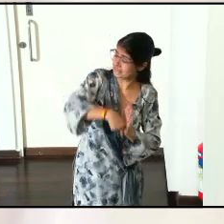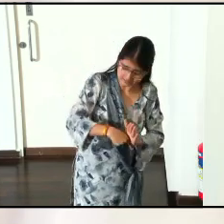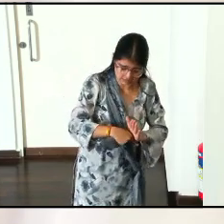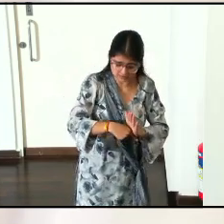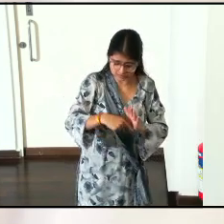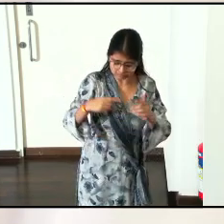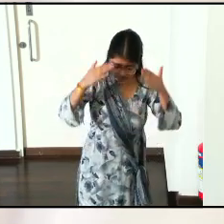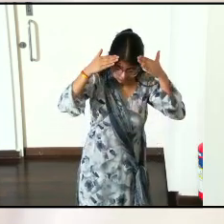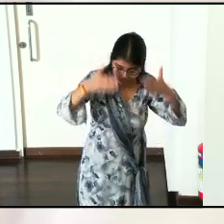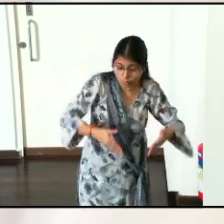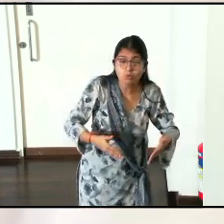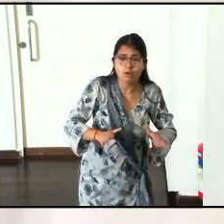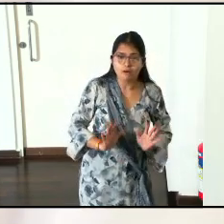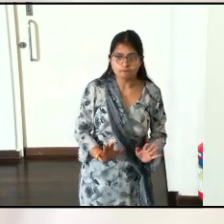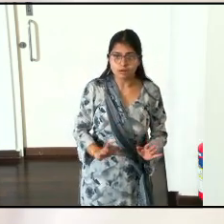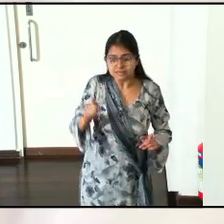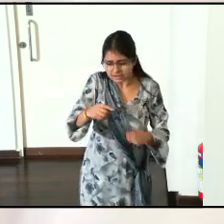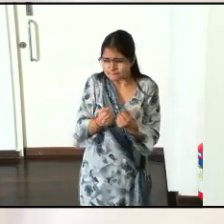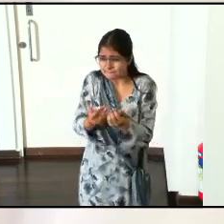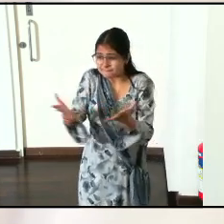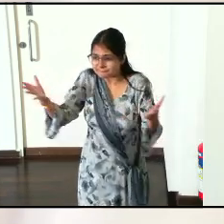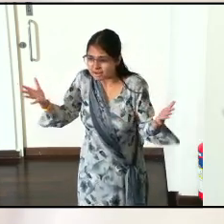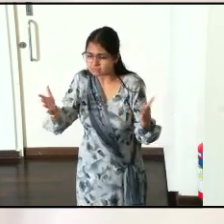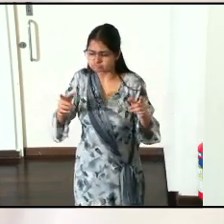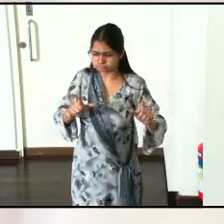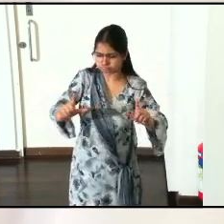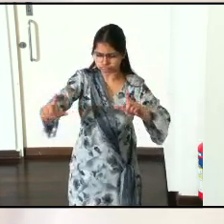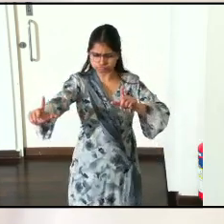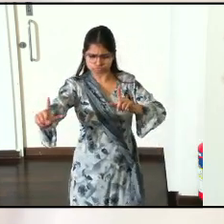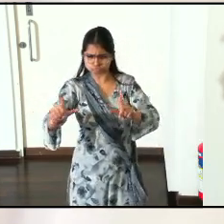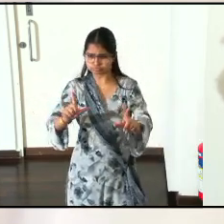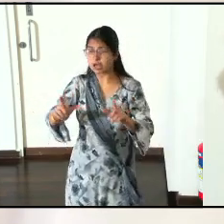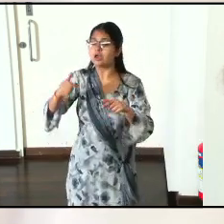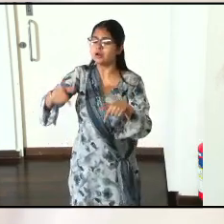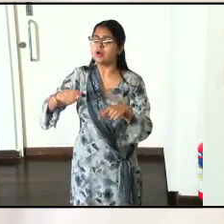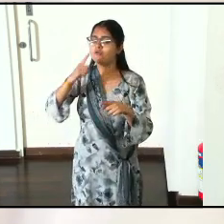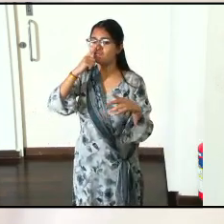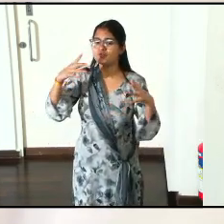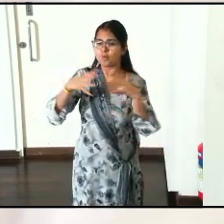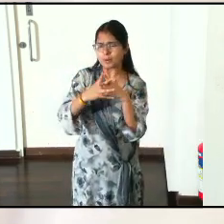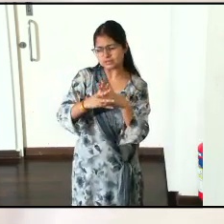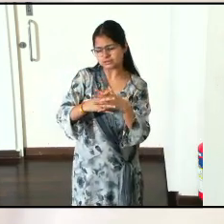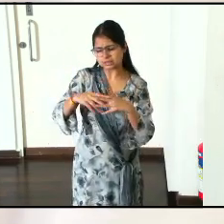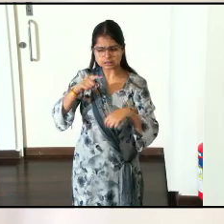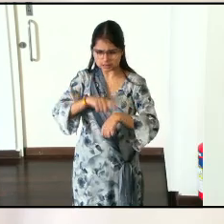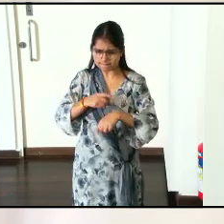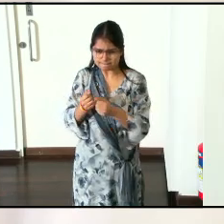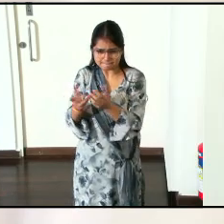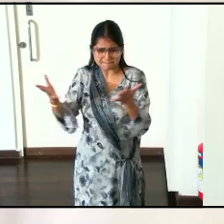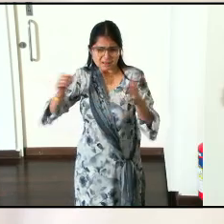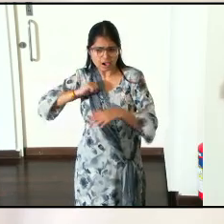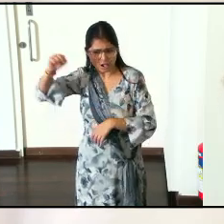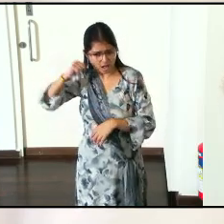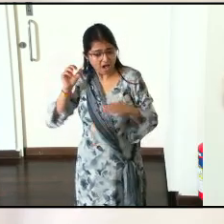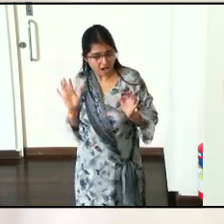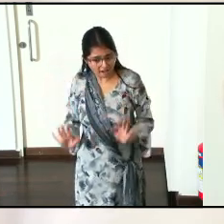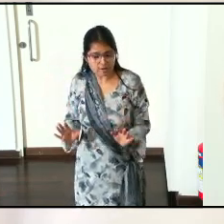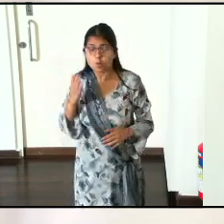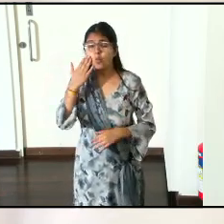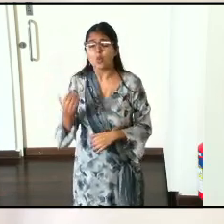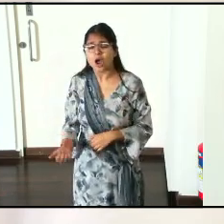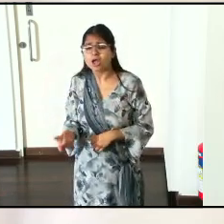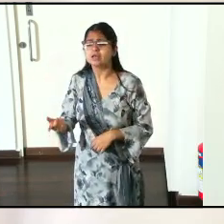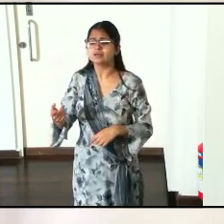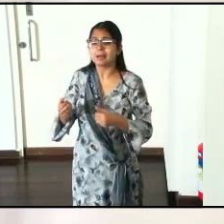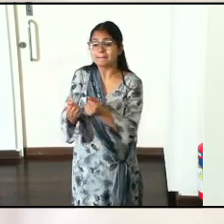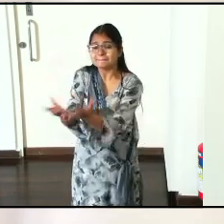self-reflexive. So there's a lot of course correction that has taken place within the women's movement itself over a period of time, because there have been